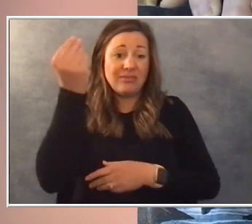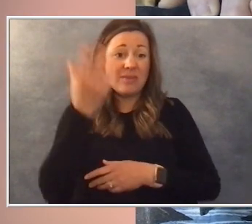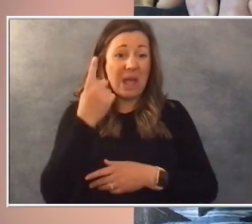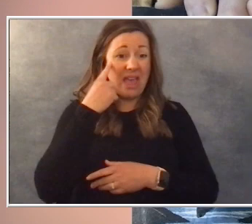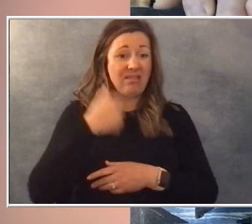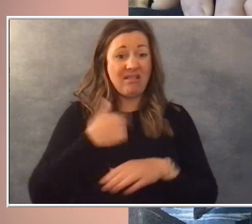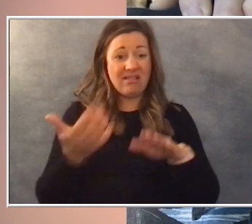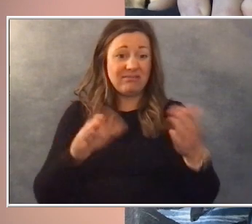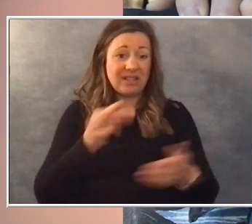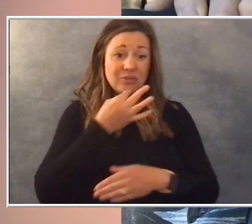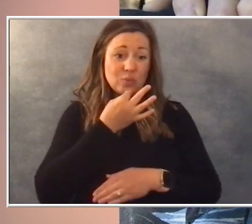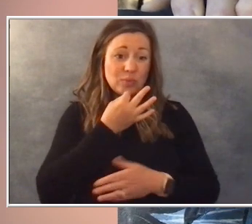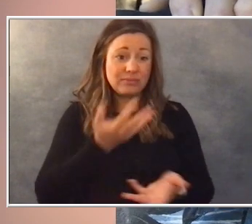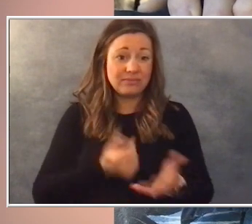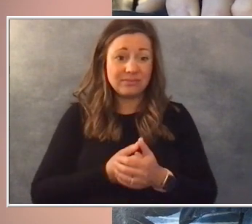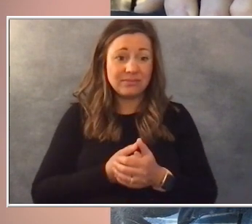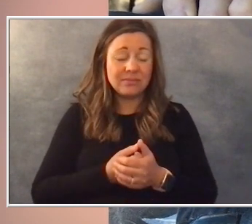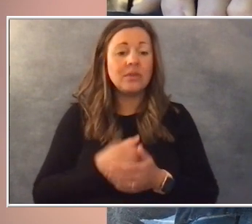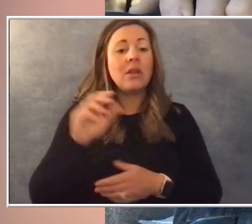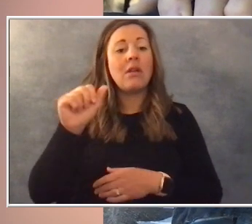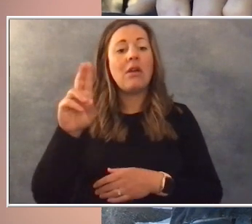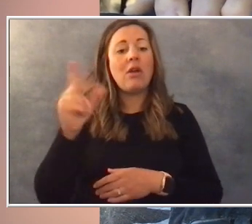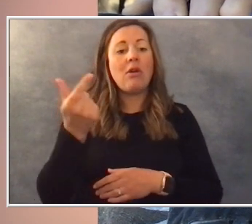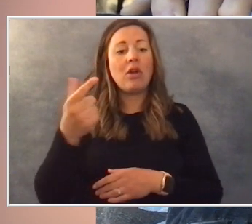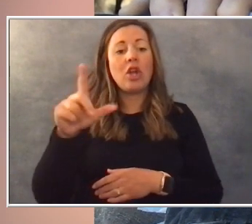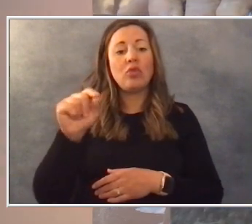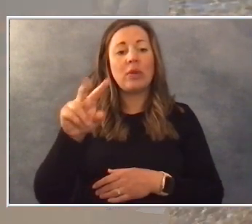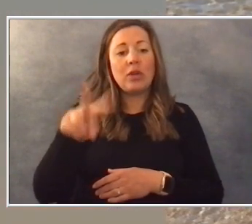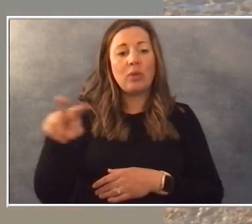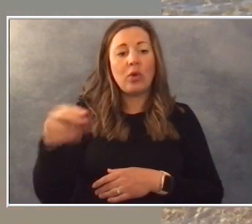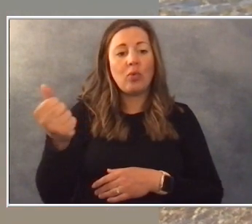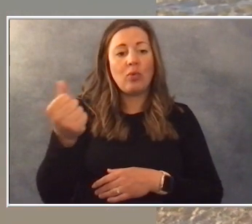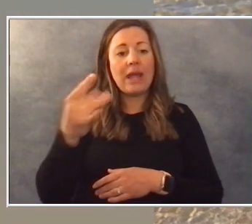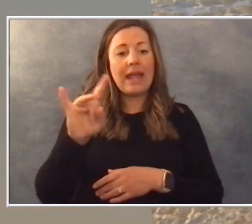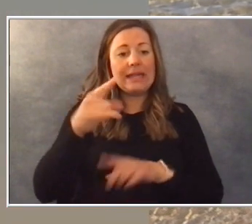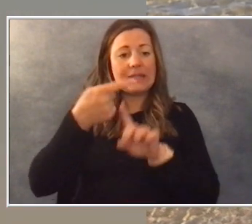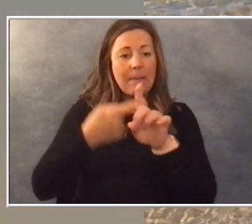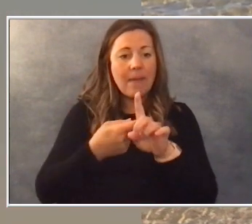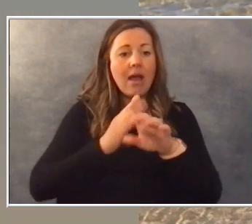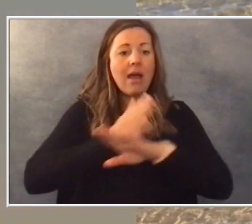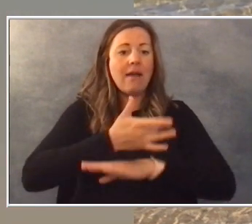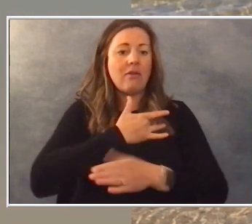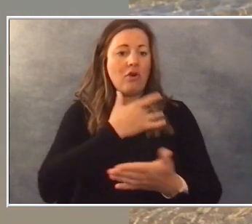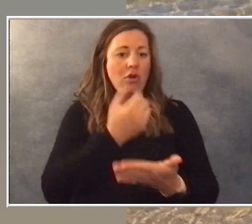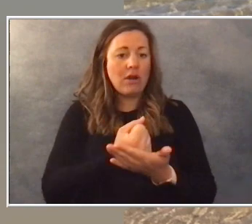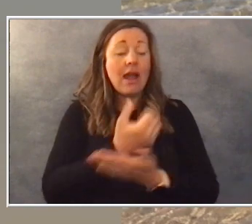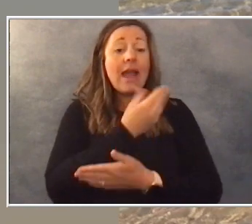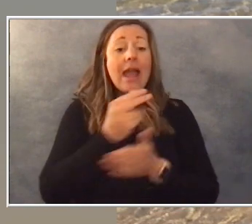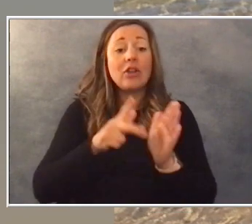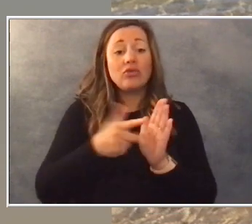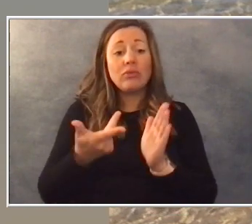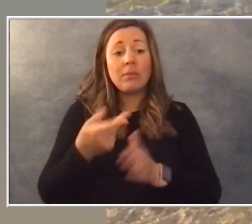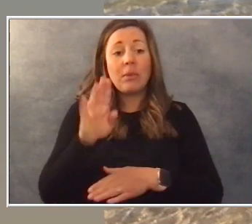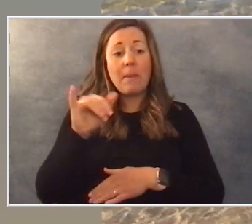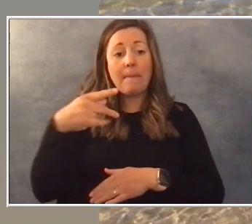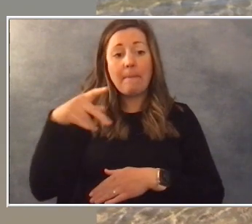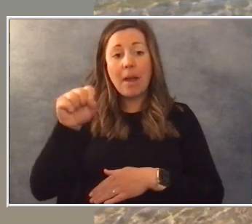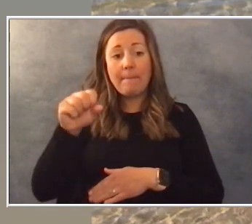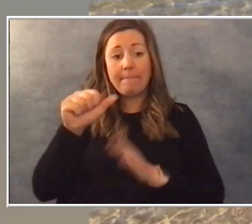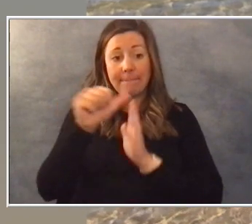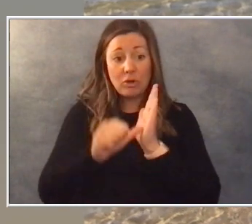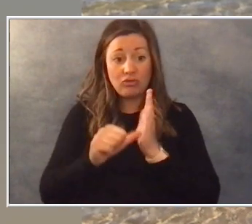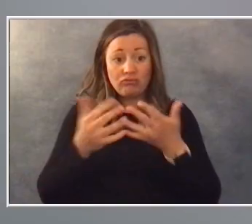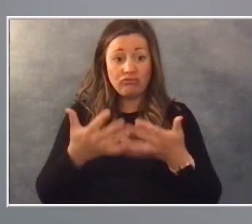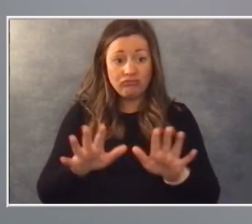of 2022, 18 months after Dr. Kennedy had survived a heart attack and triple bypass surgery, and he had gone back